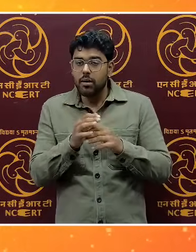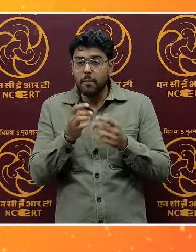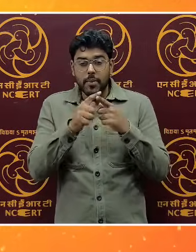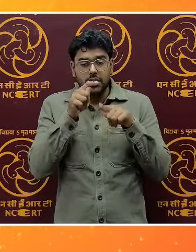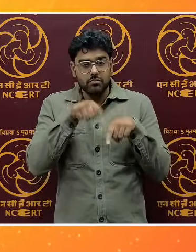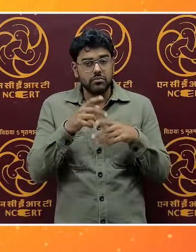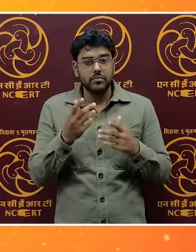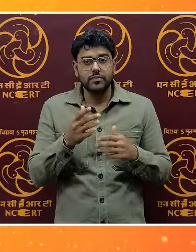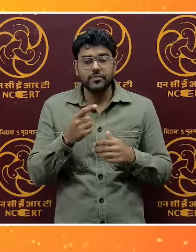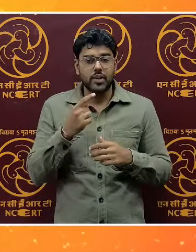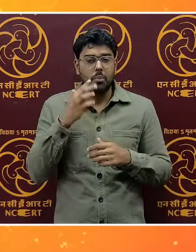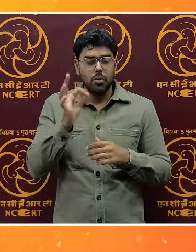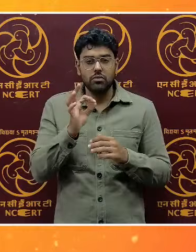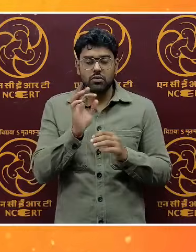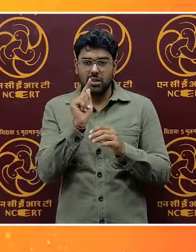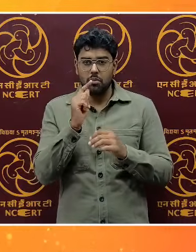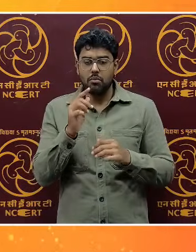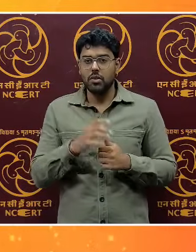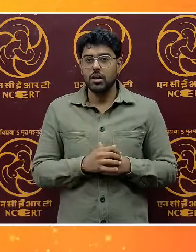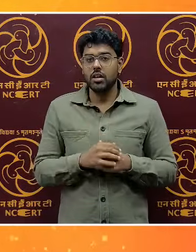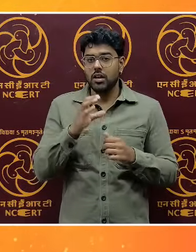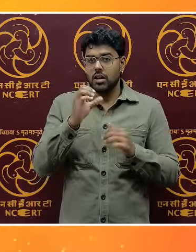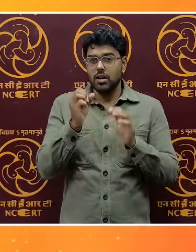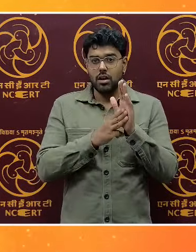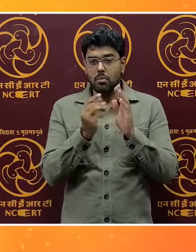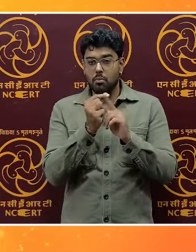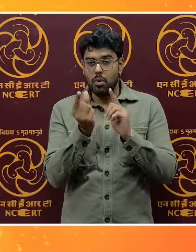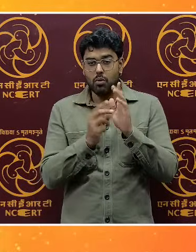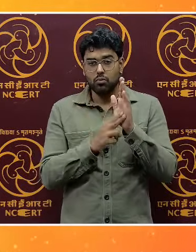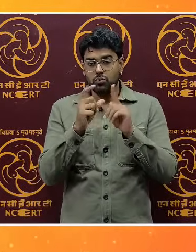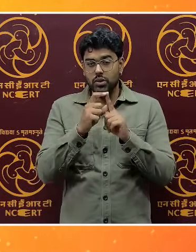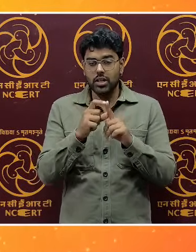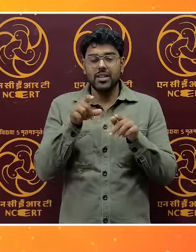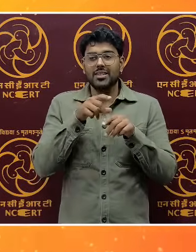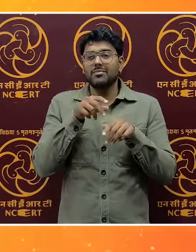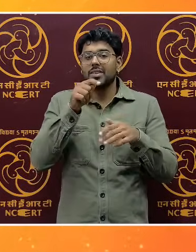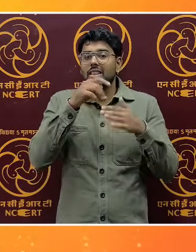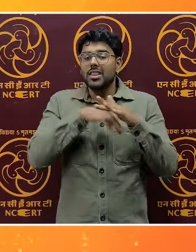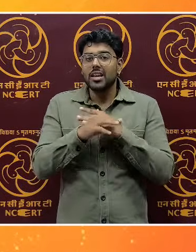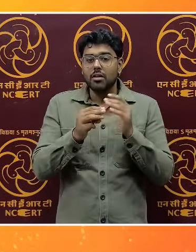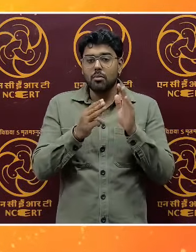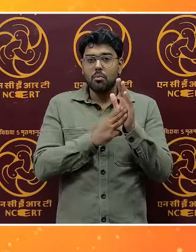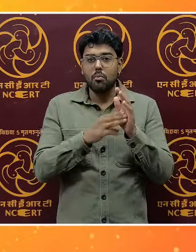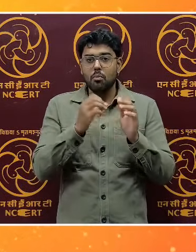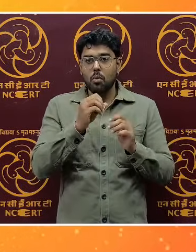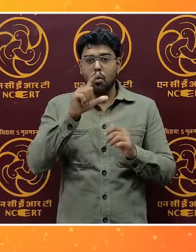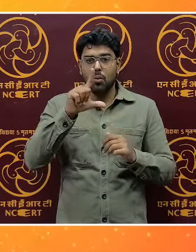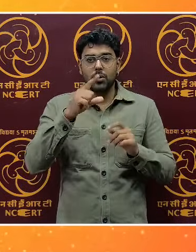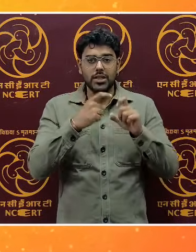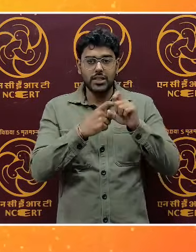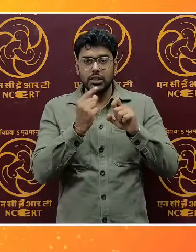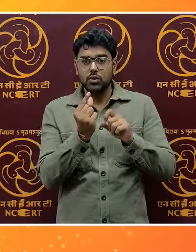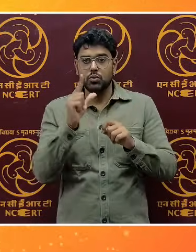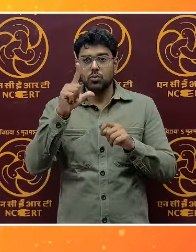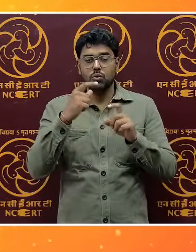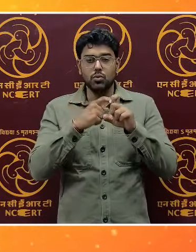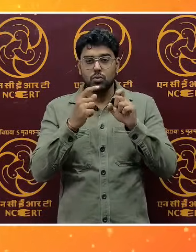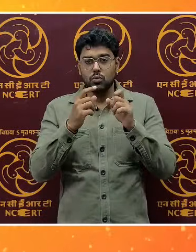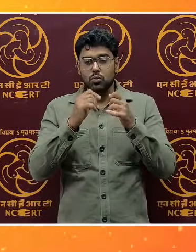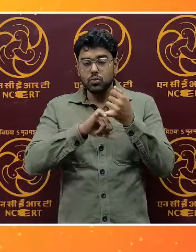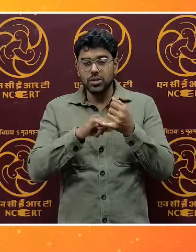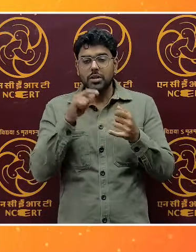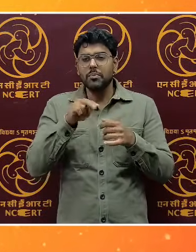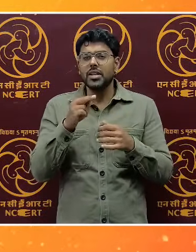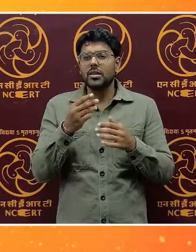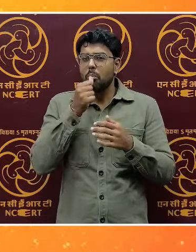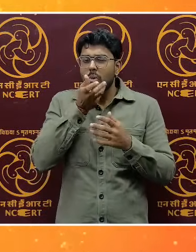very common when it comes to compounds, elements, that's molecules. Right. Like we say that water molecules are present there and here. So what